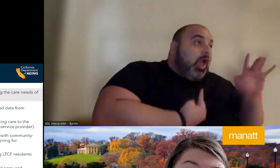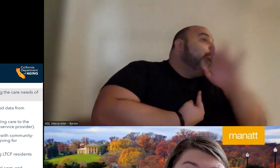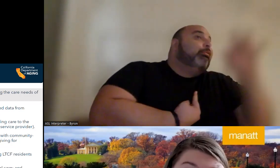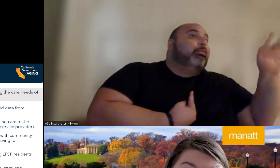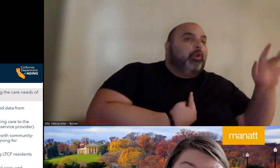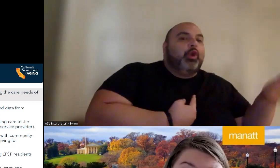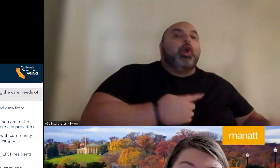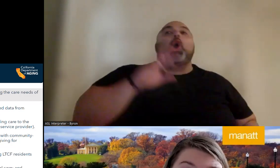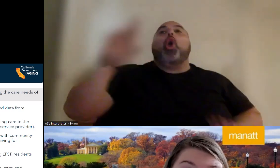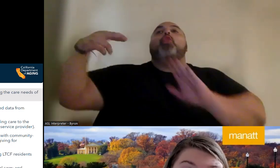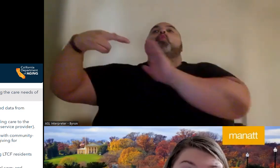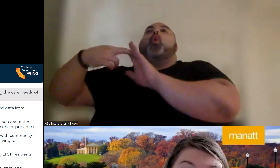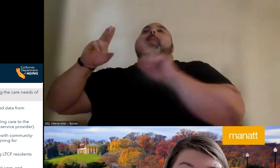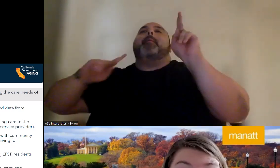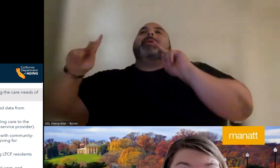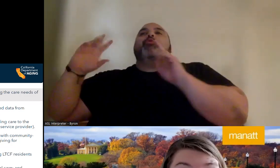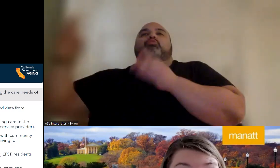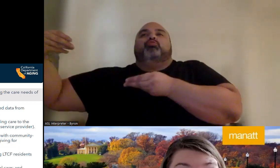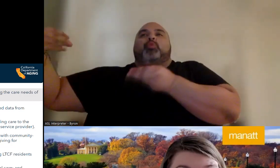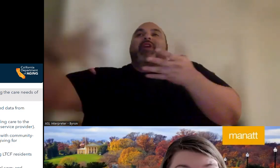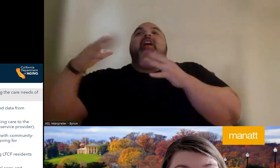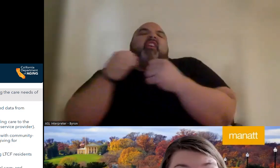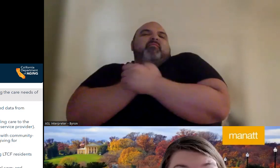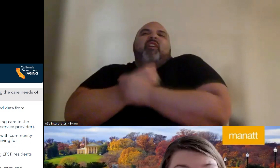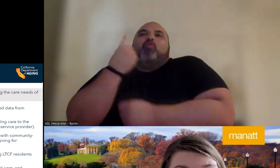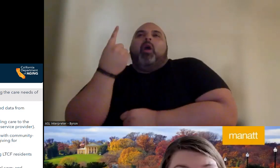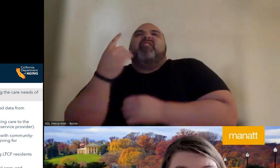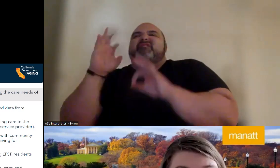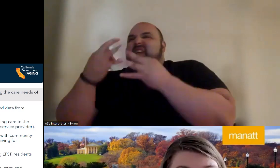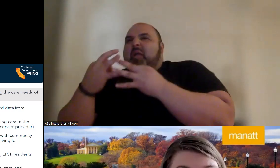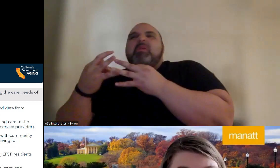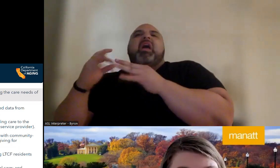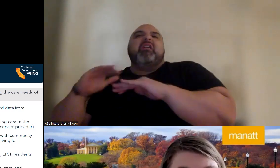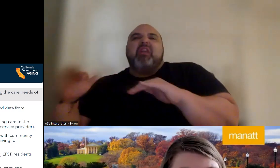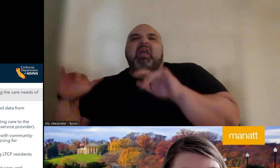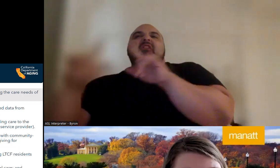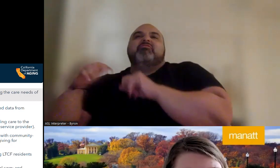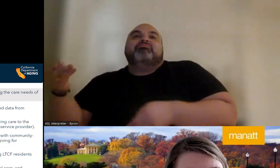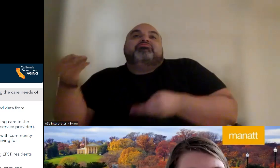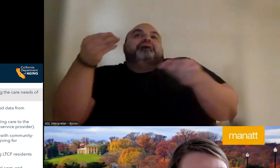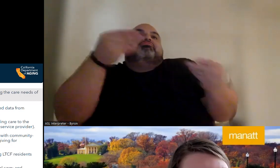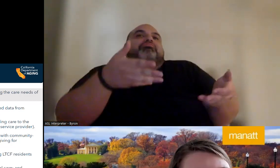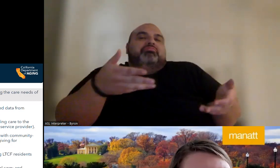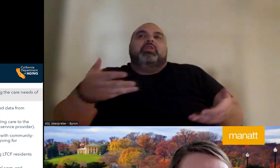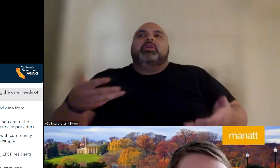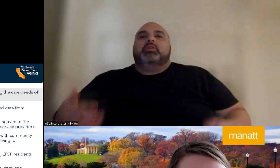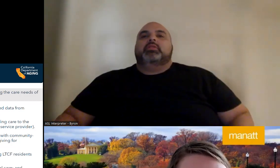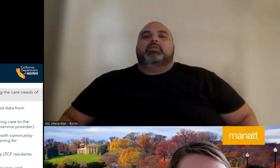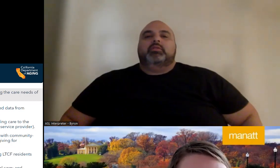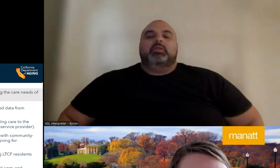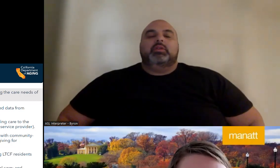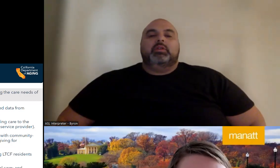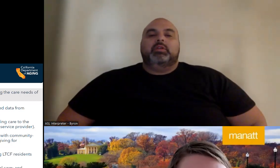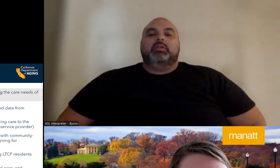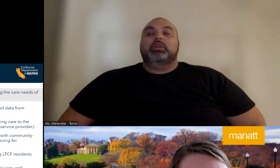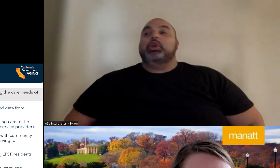loved ones provide in actually giving essential care to residents in long-term care facilities. So